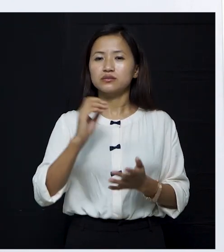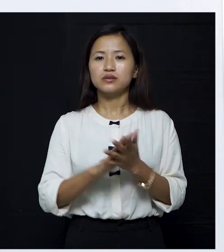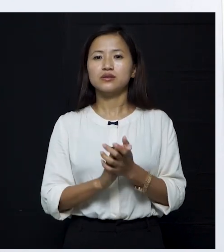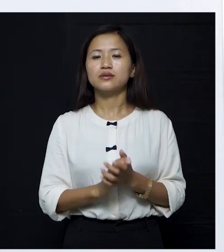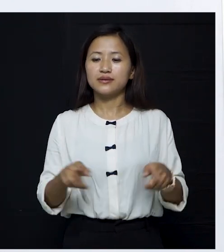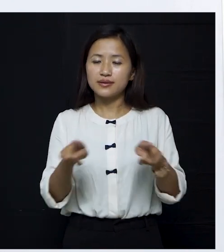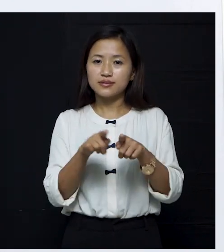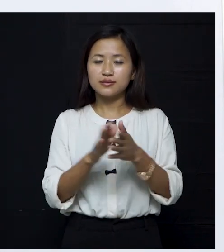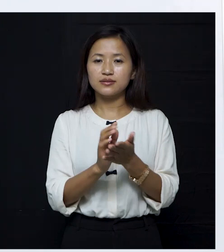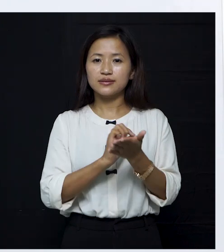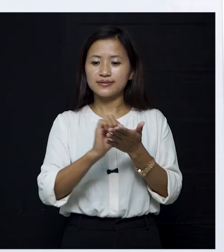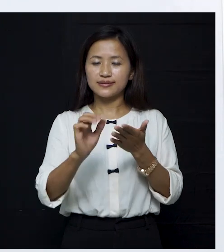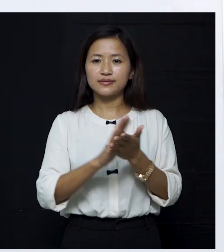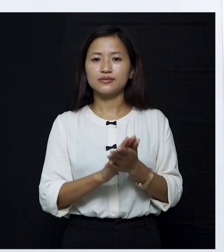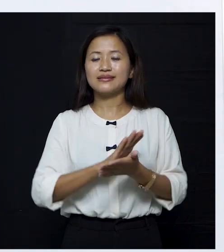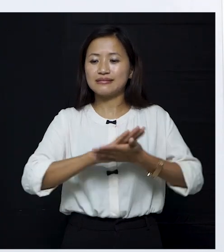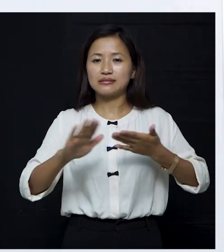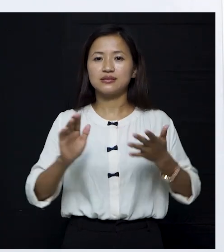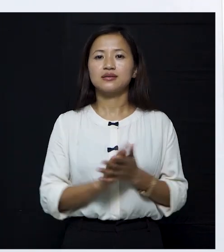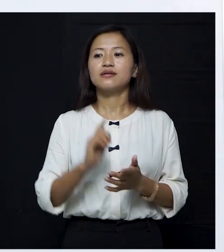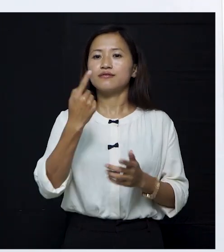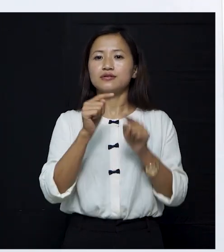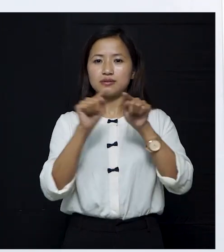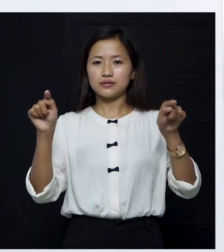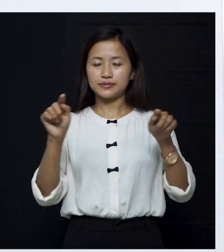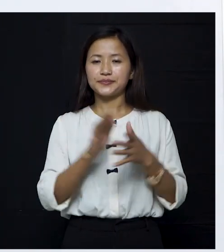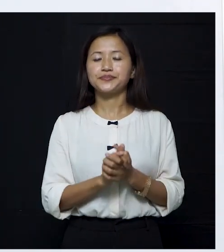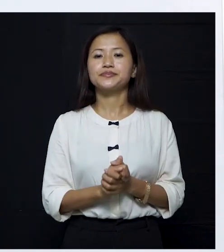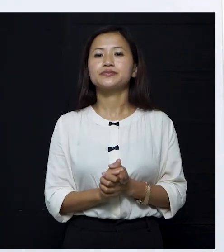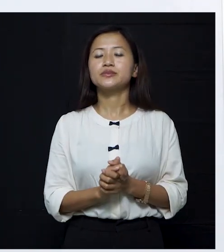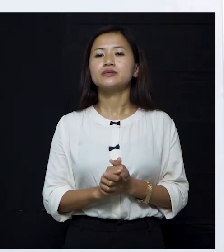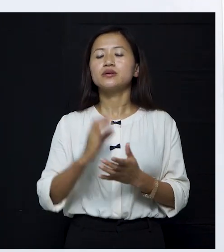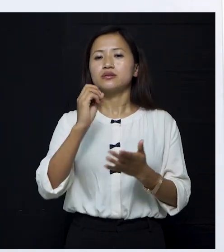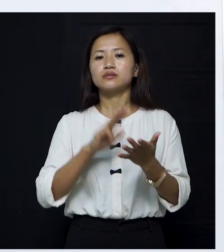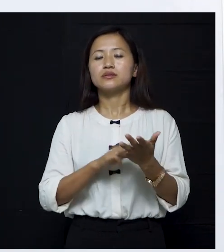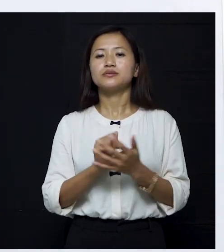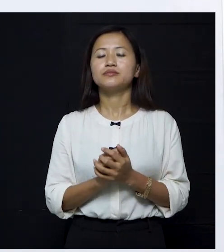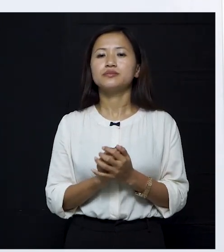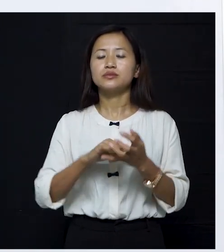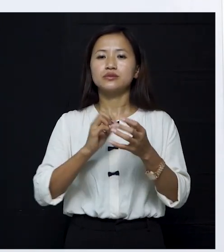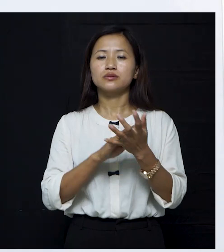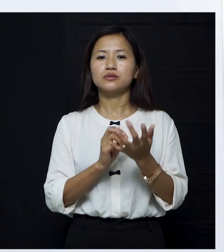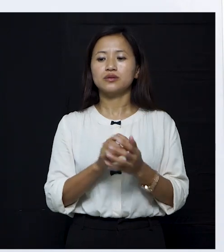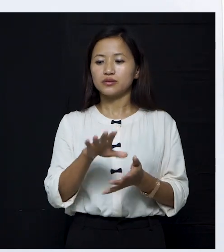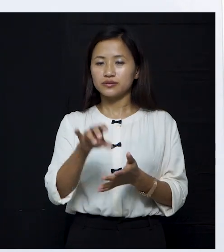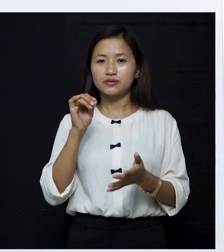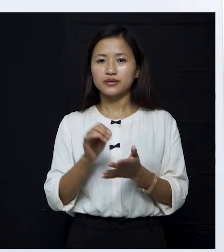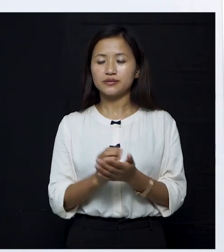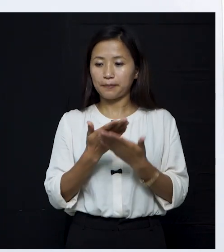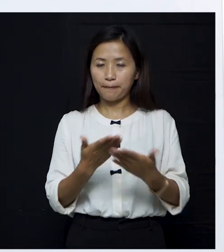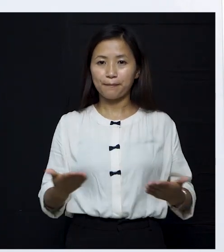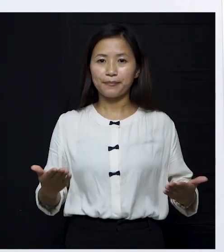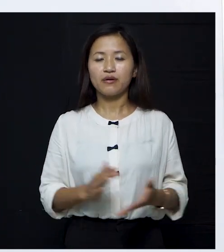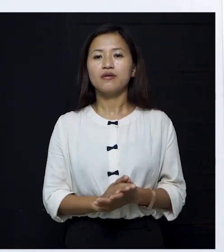consumption, as it is written clearly in your textbook, the first line, isn't it? So consumption means taking a product, okay?